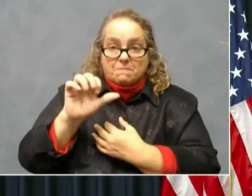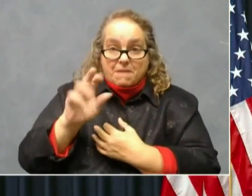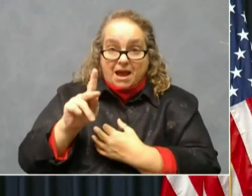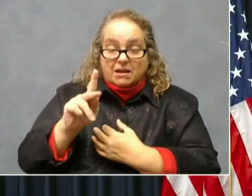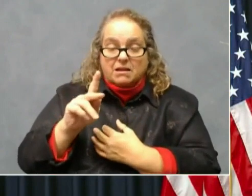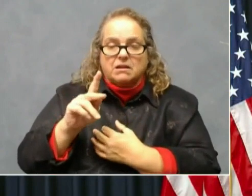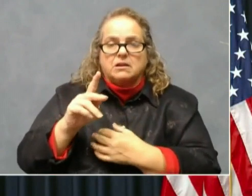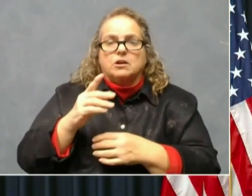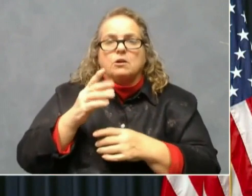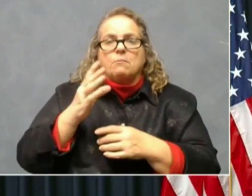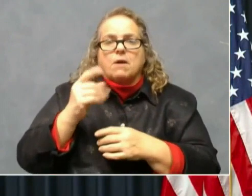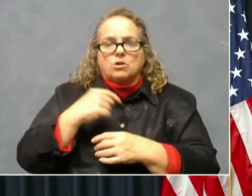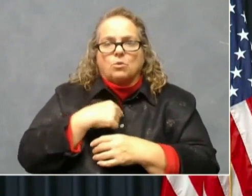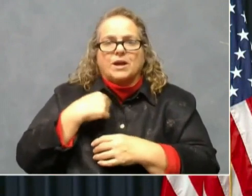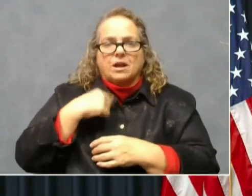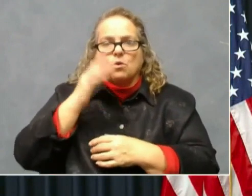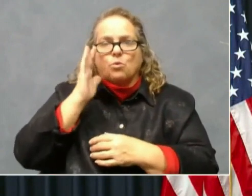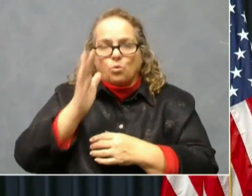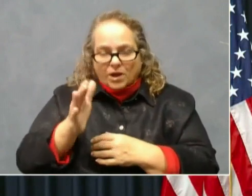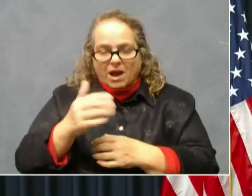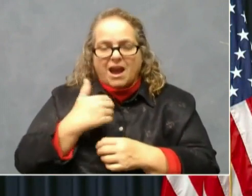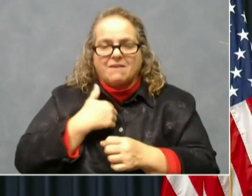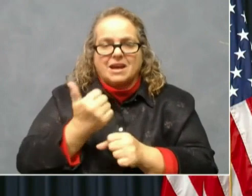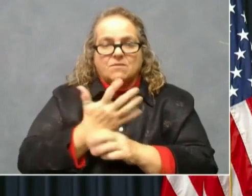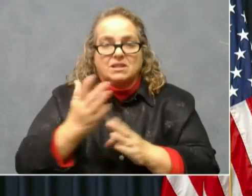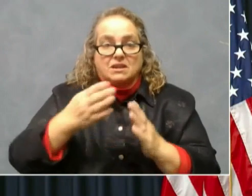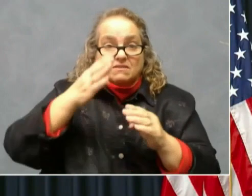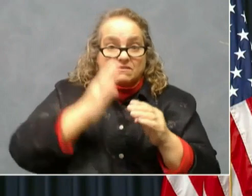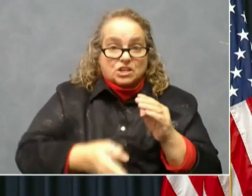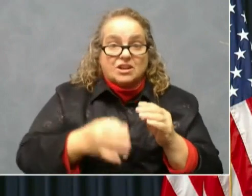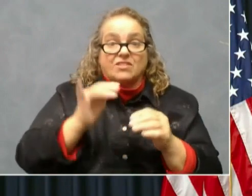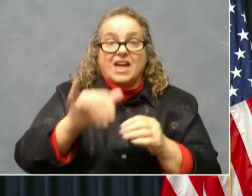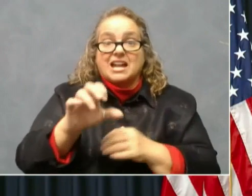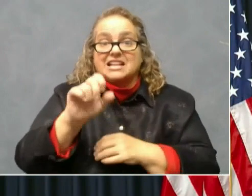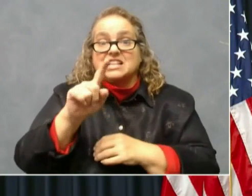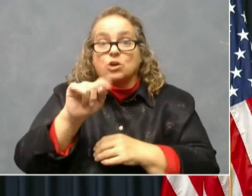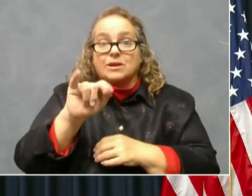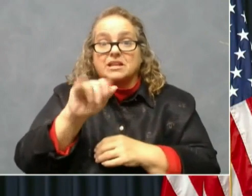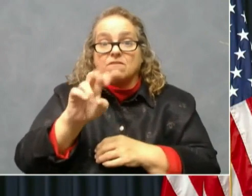goes in writing. We expect to have that executive order out this week.